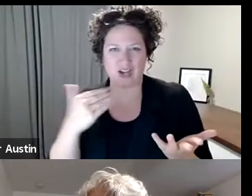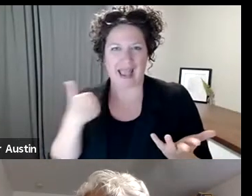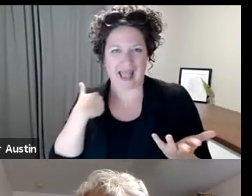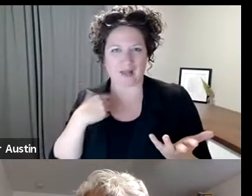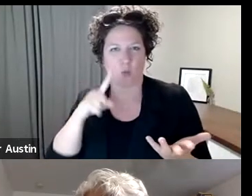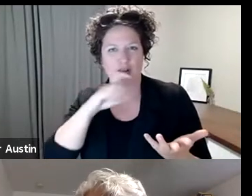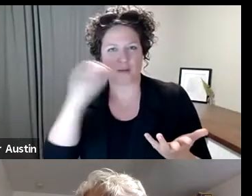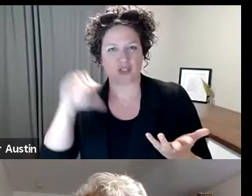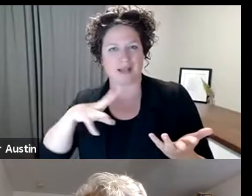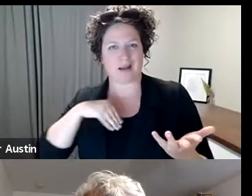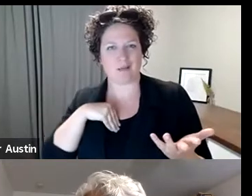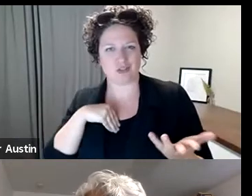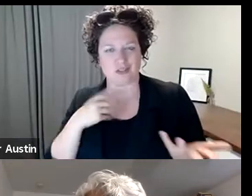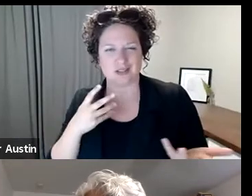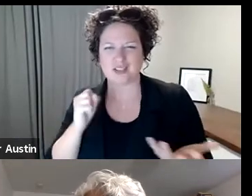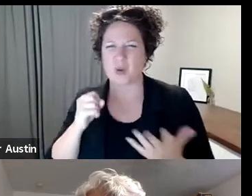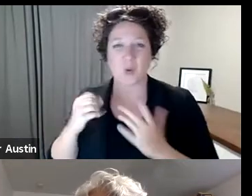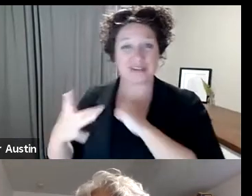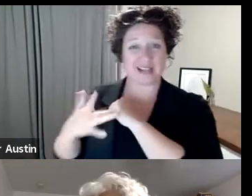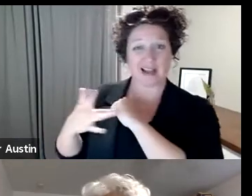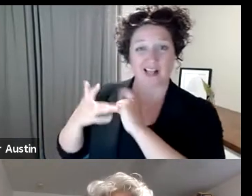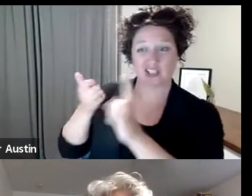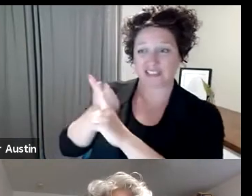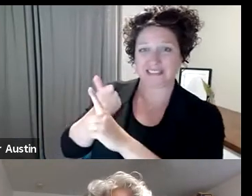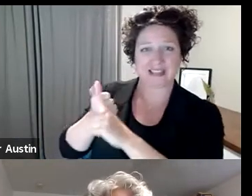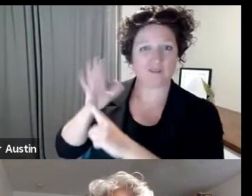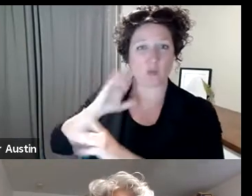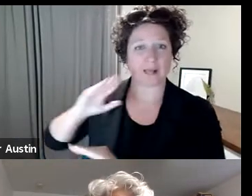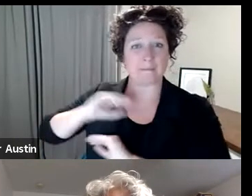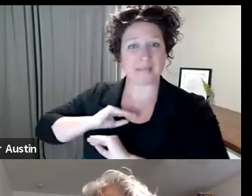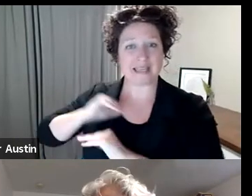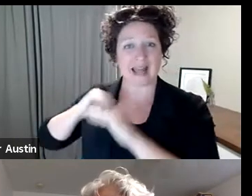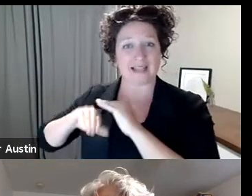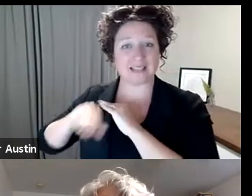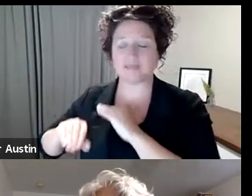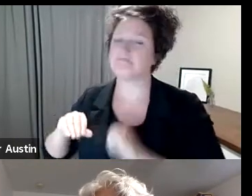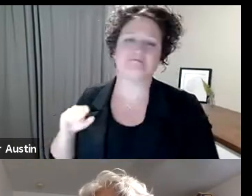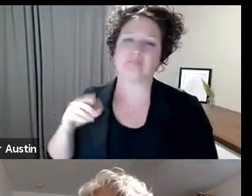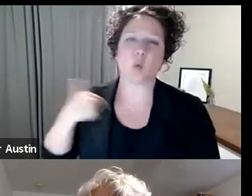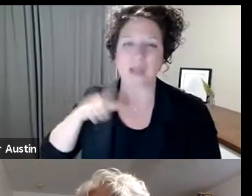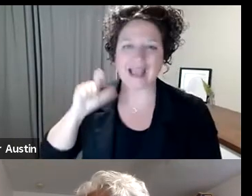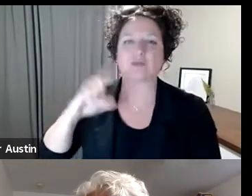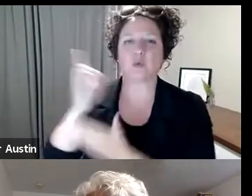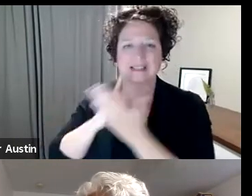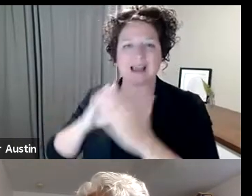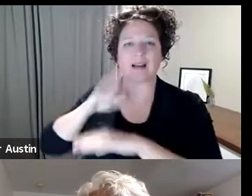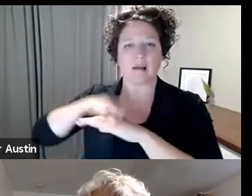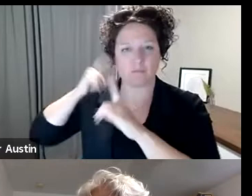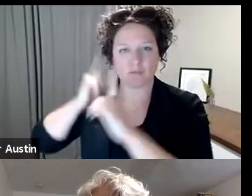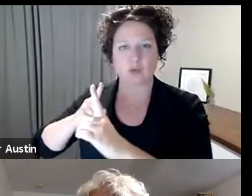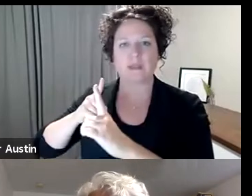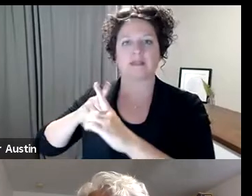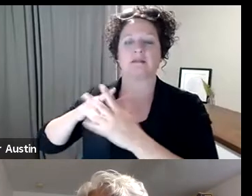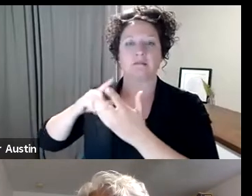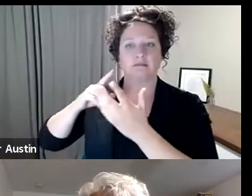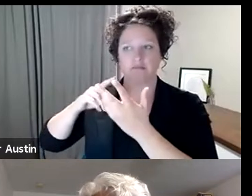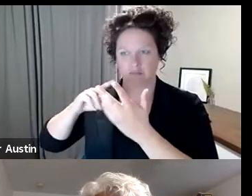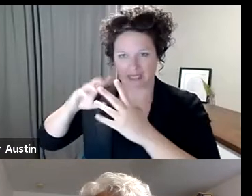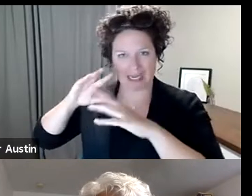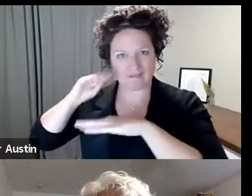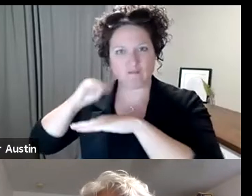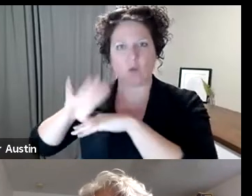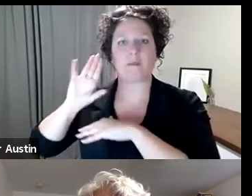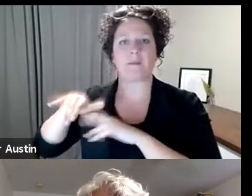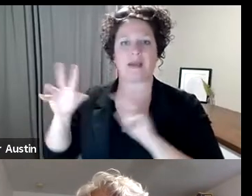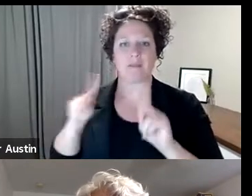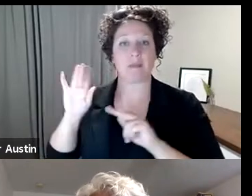assume that the technology itself will mean access. We have to design it in such a way that it is informed by the people